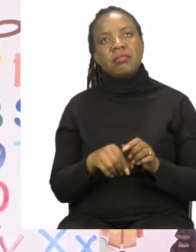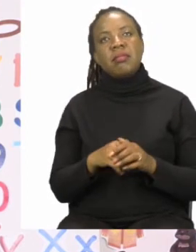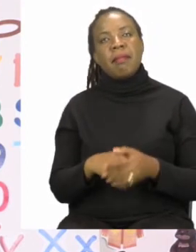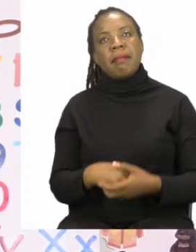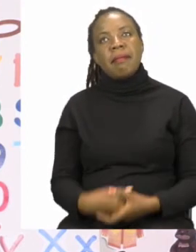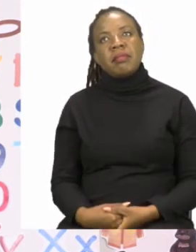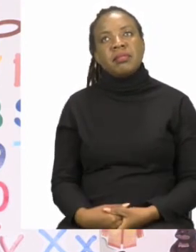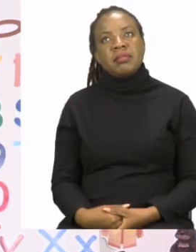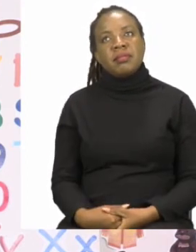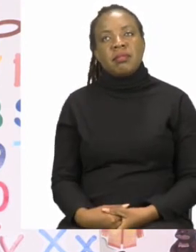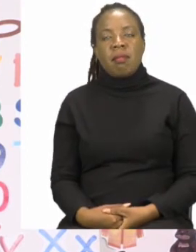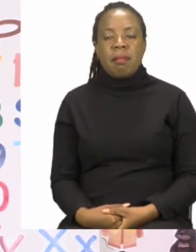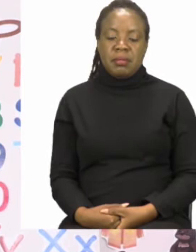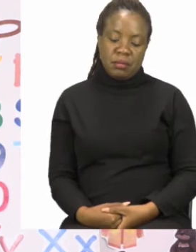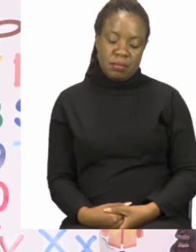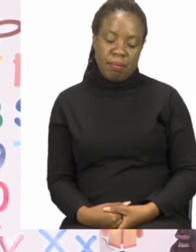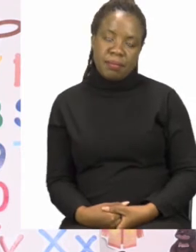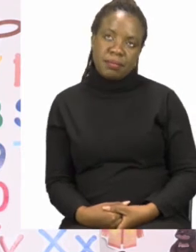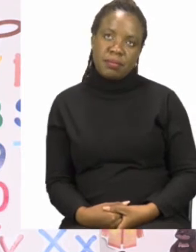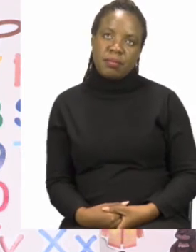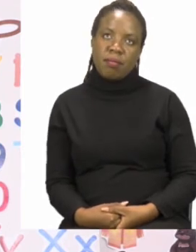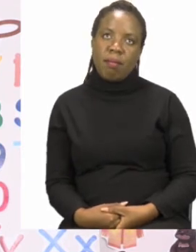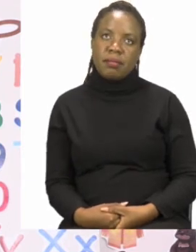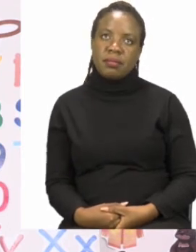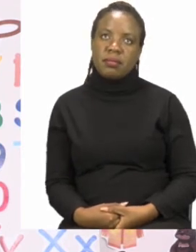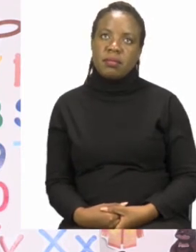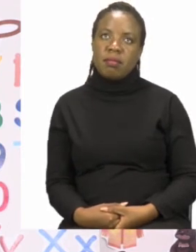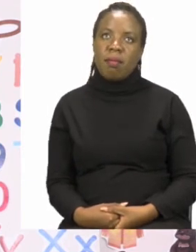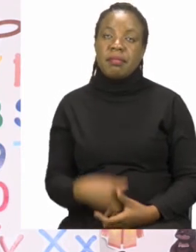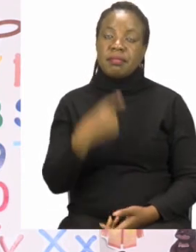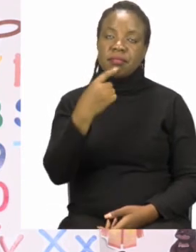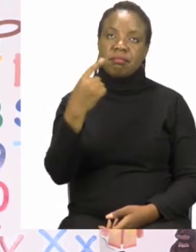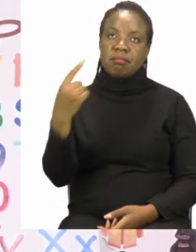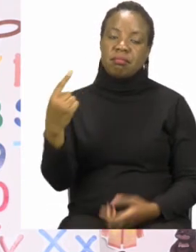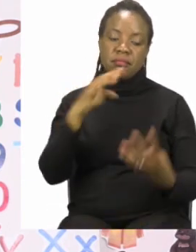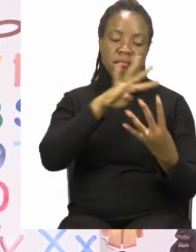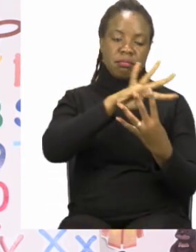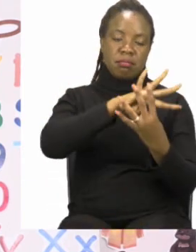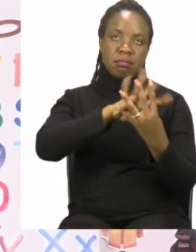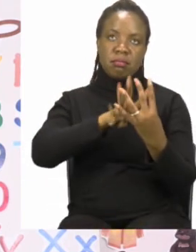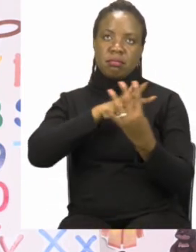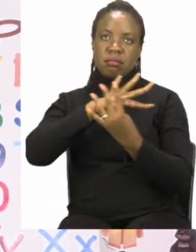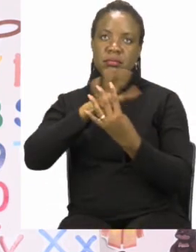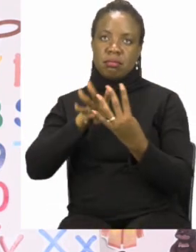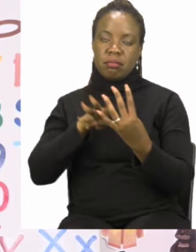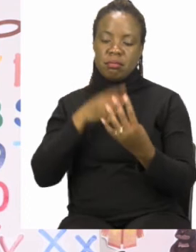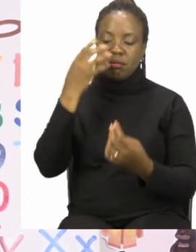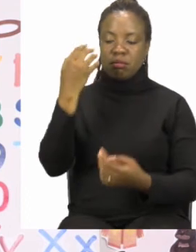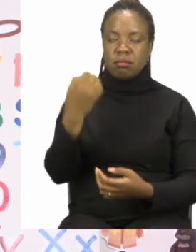same number in each camp. So each camp has